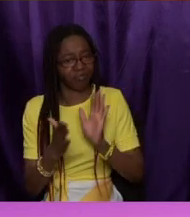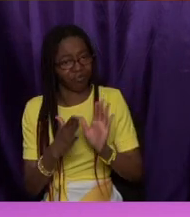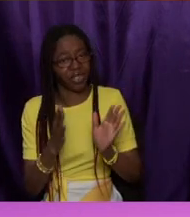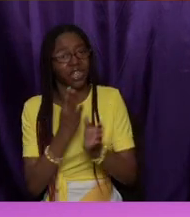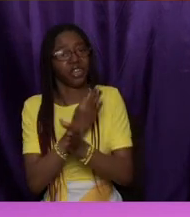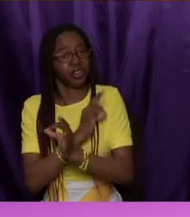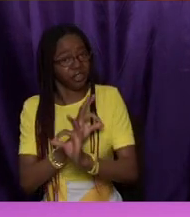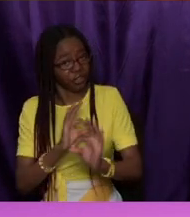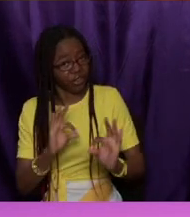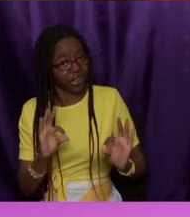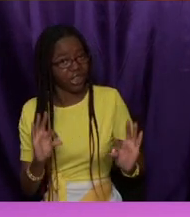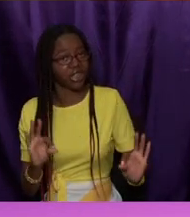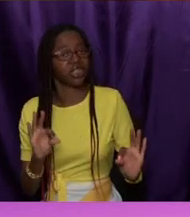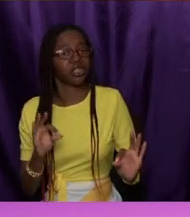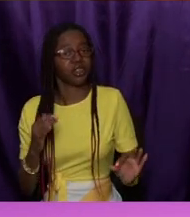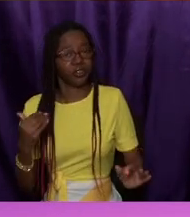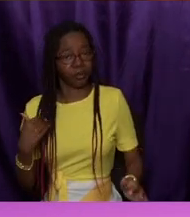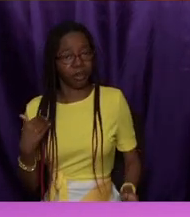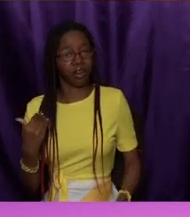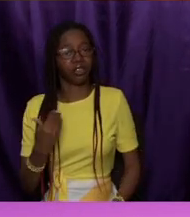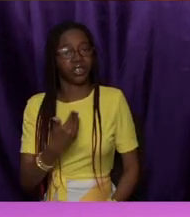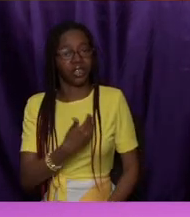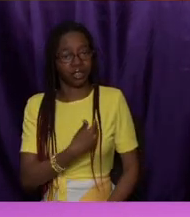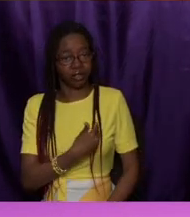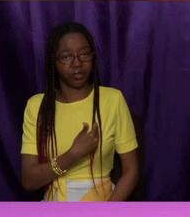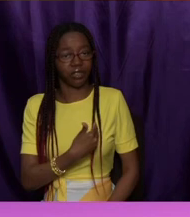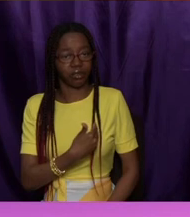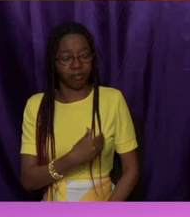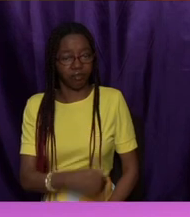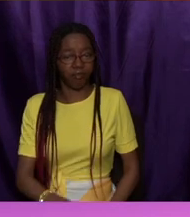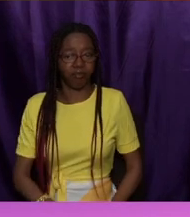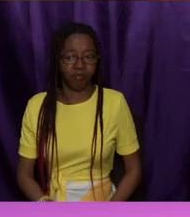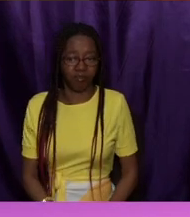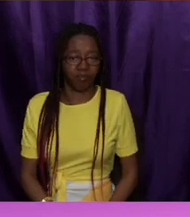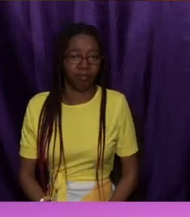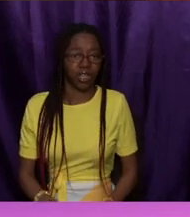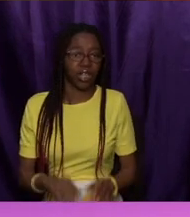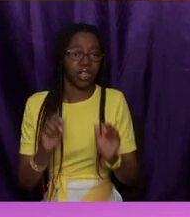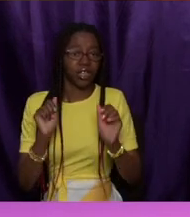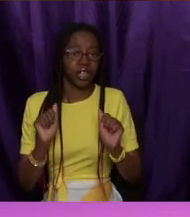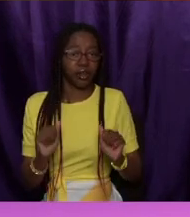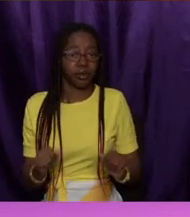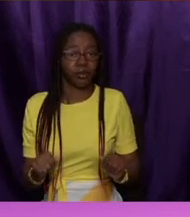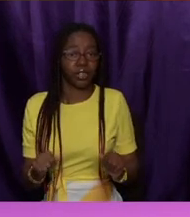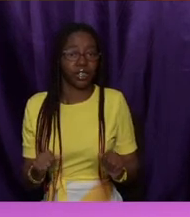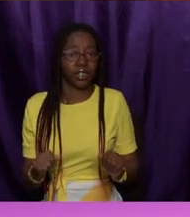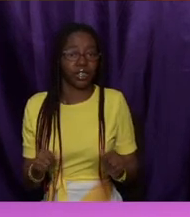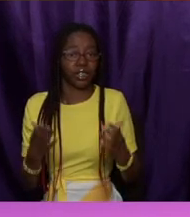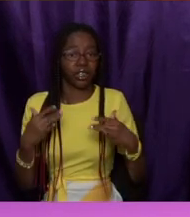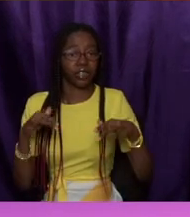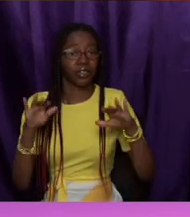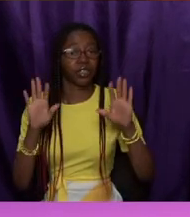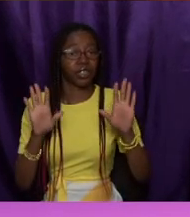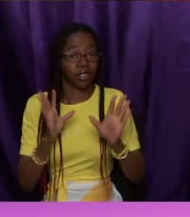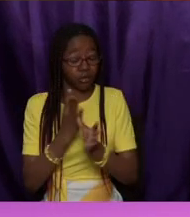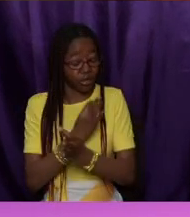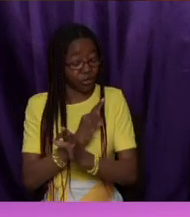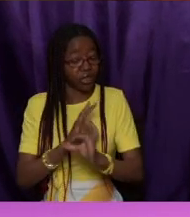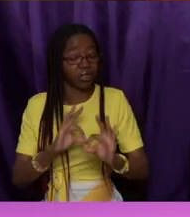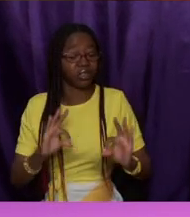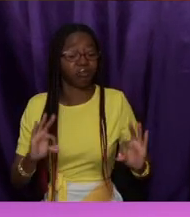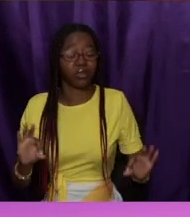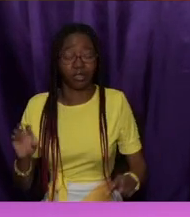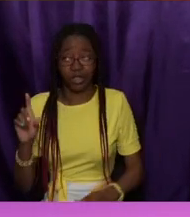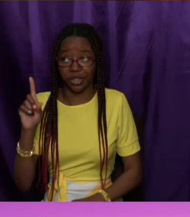Free us from ourselves that we might give ourselves freely unto